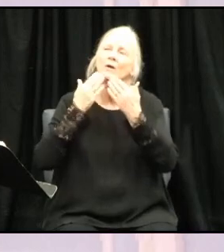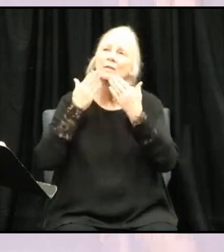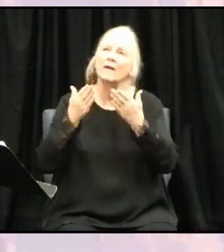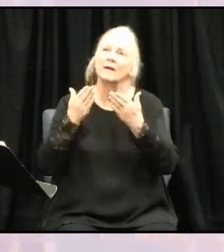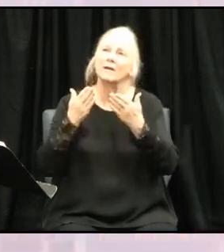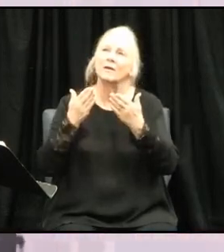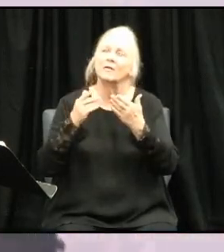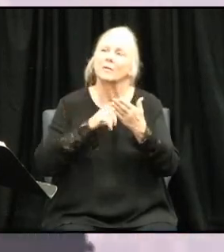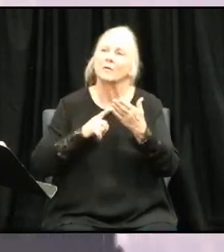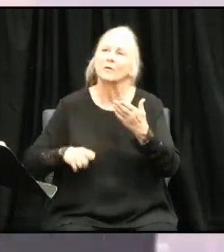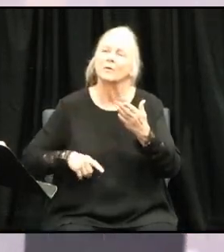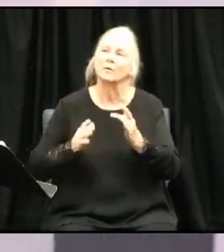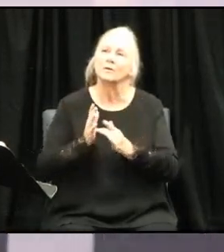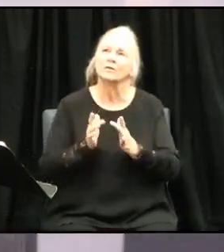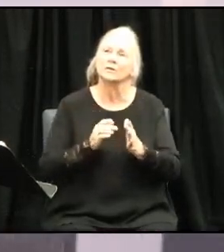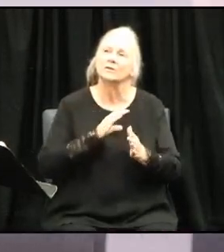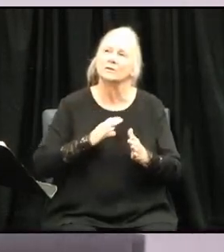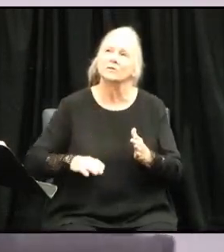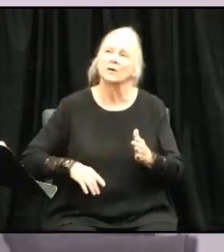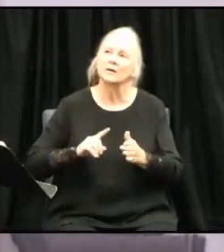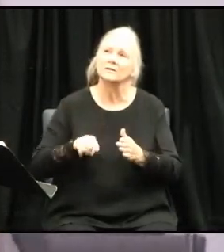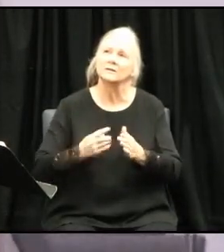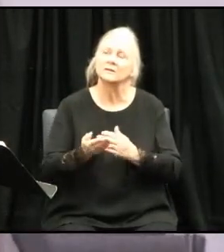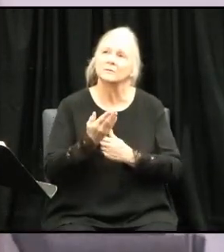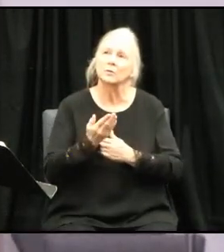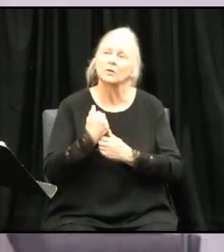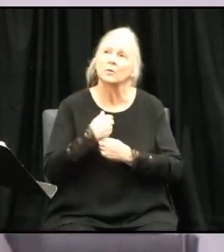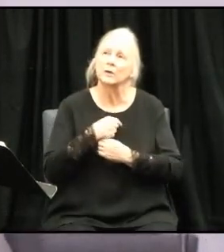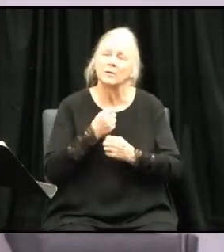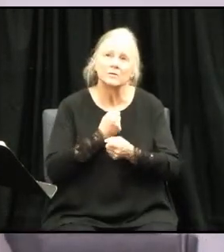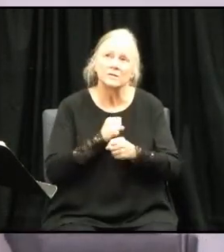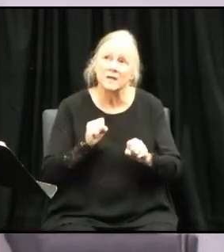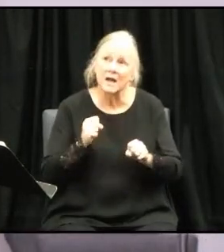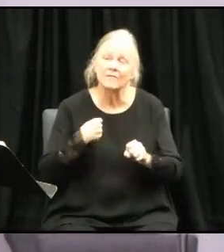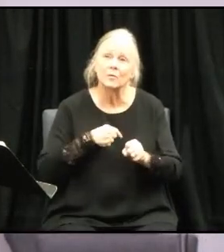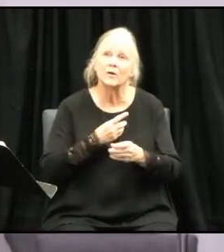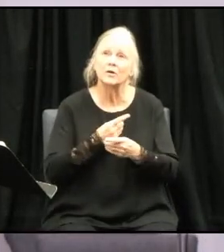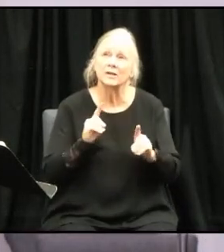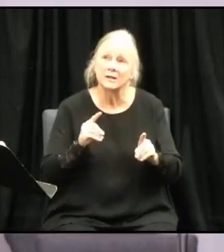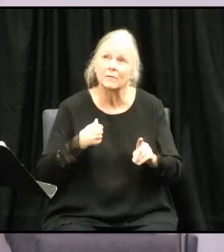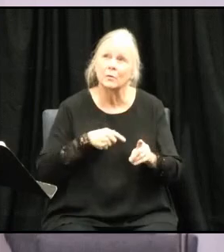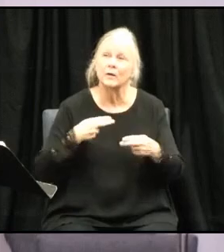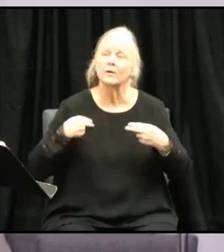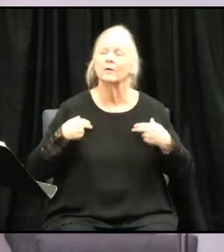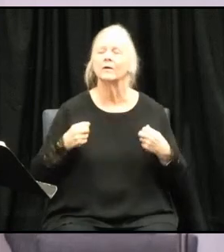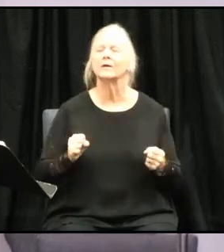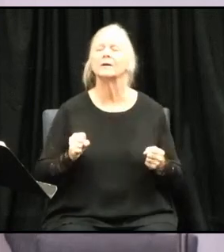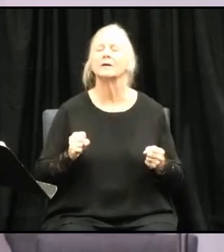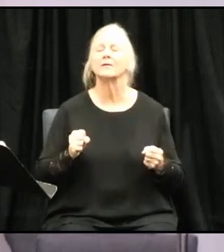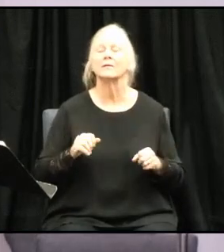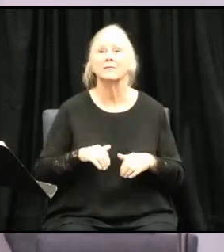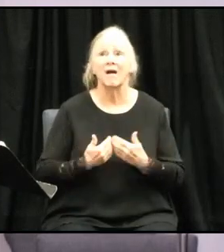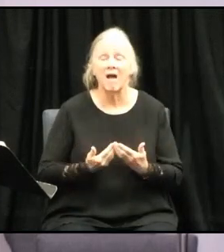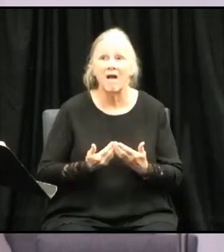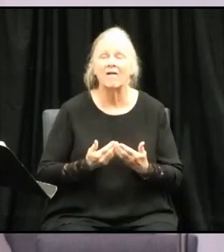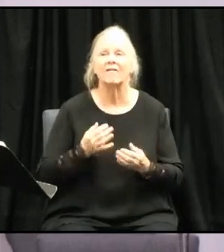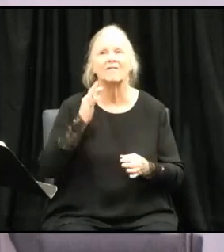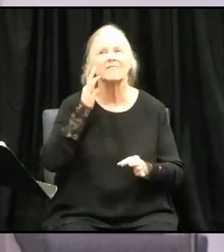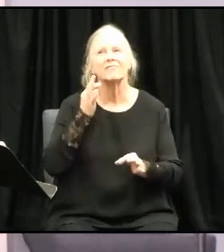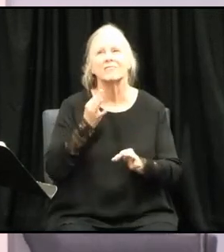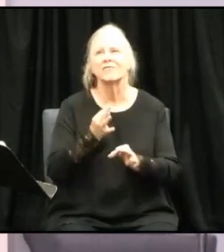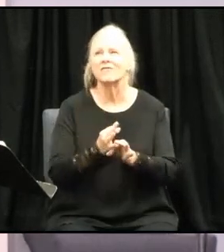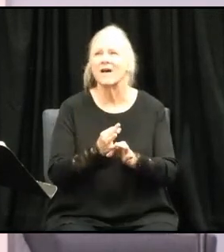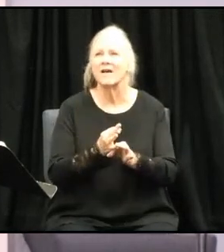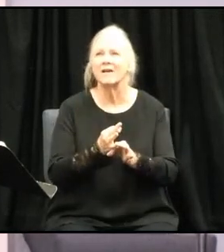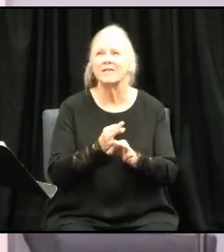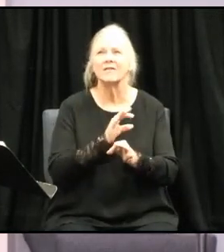this morning that we are saved, we are delivered, we are healed by faith in Christ alone on our way